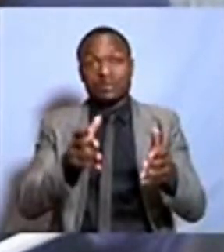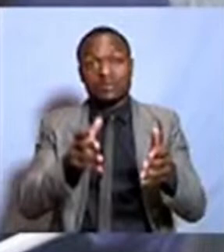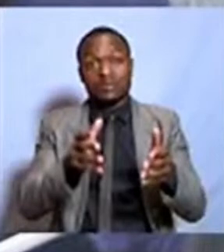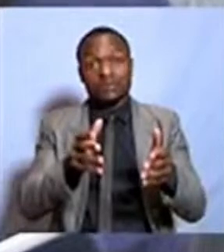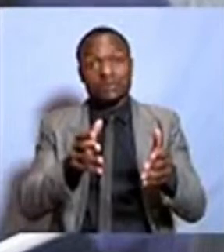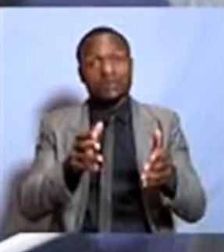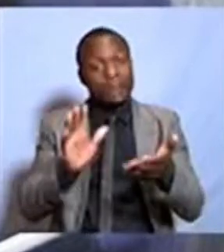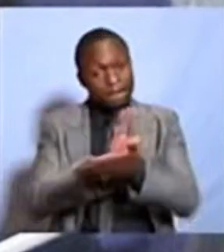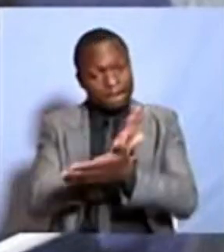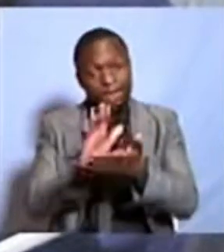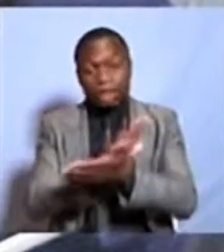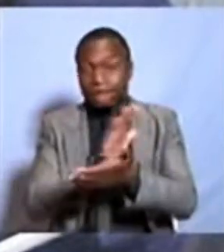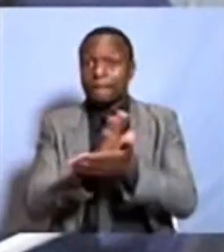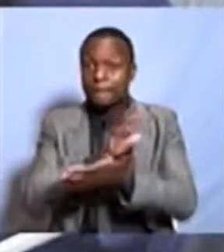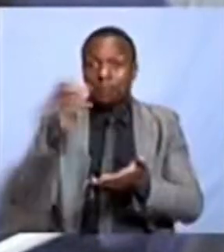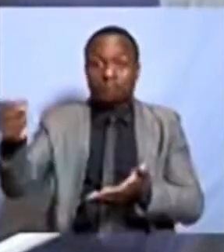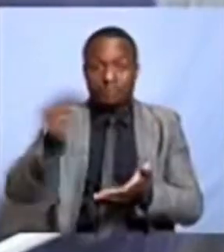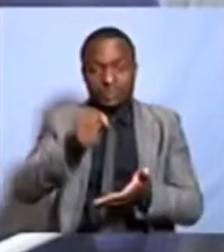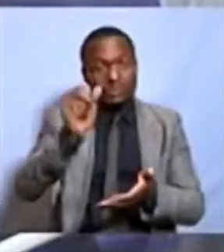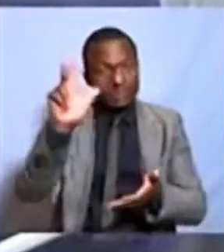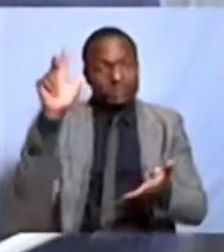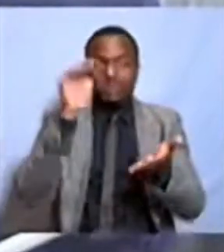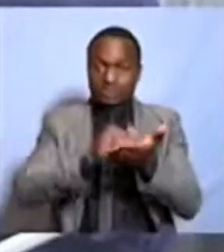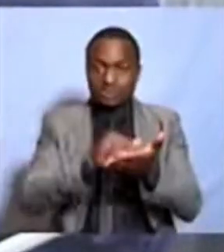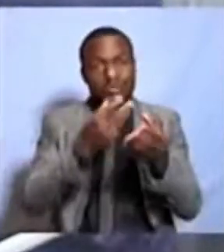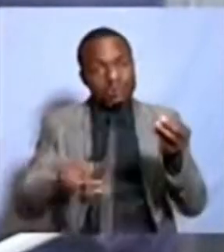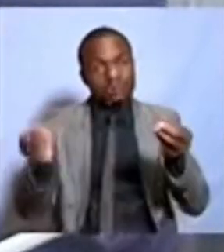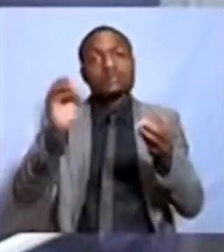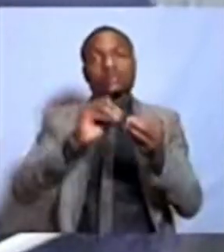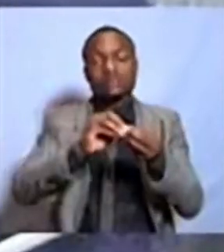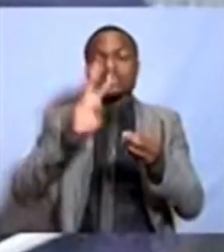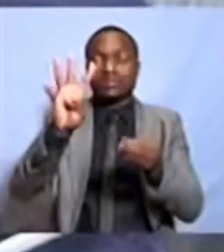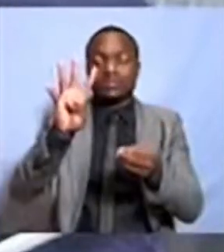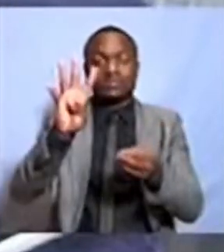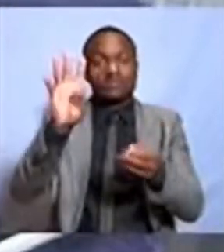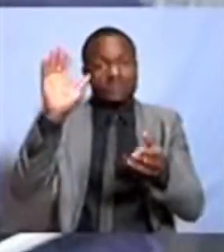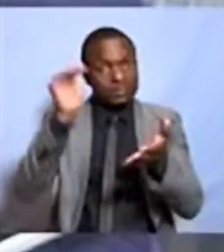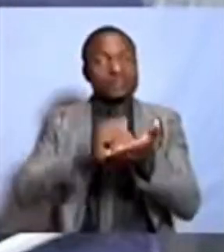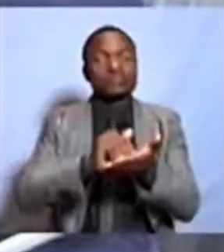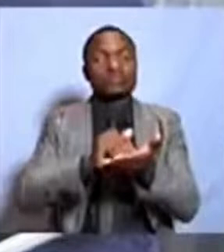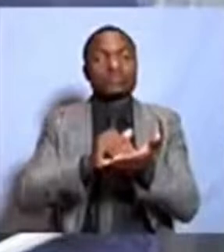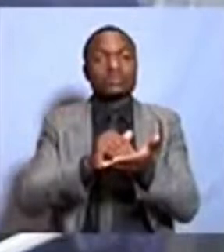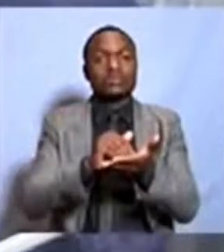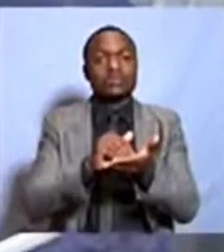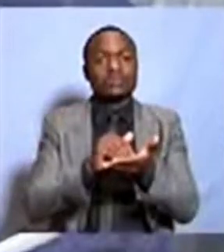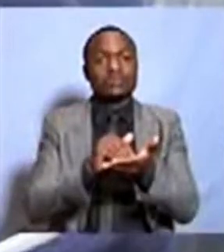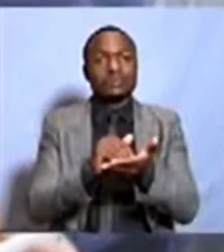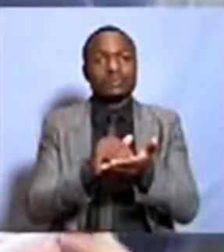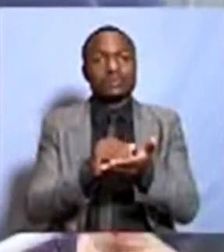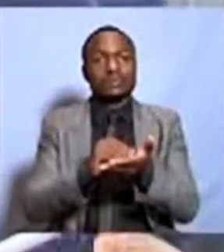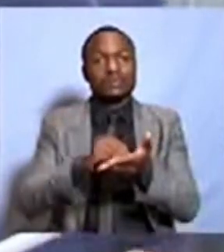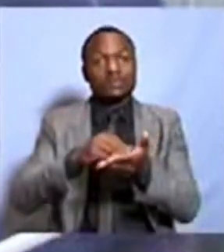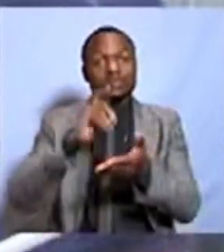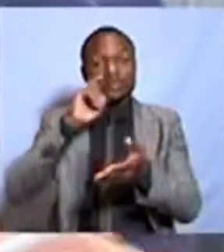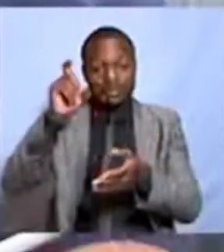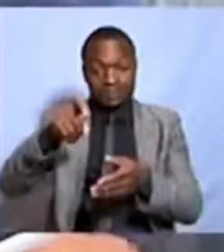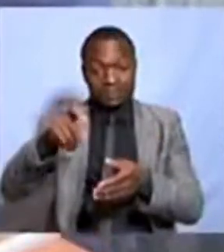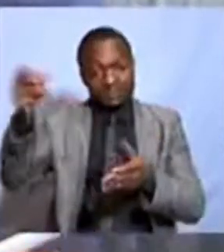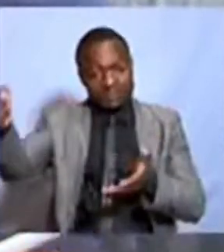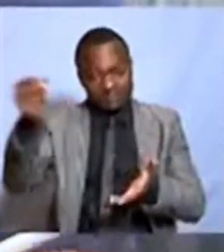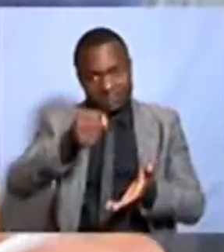the recruitment of the 3,000, but also the additional 4,000 that are targeted to be recruited